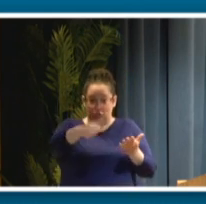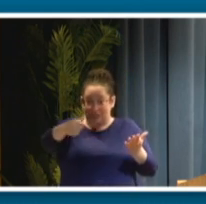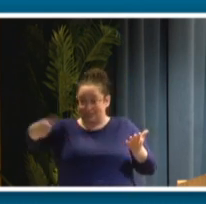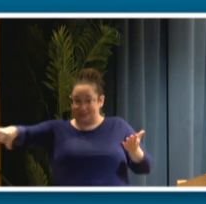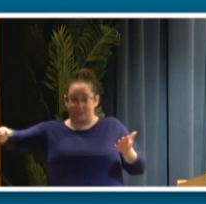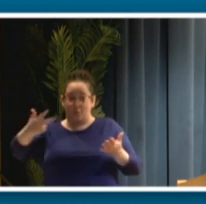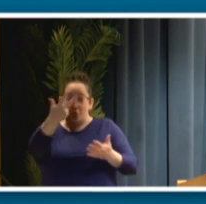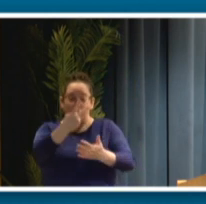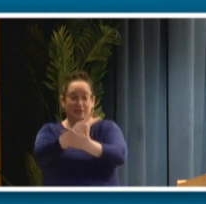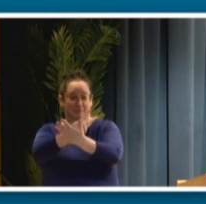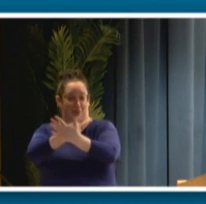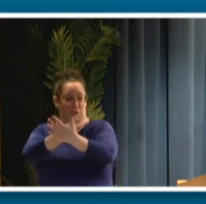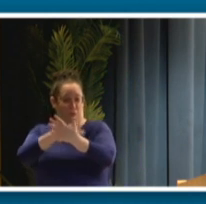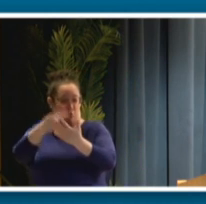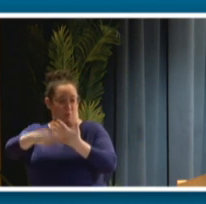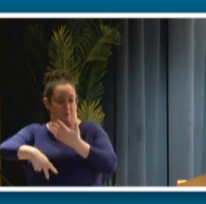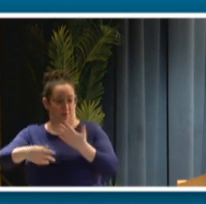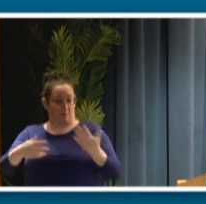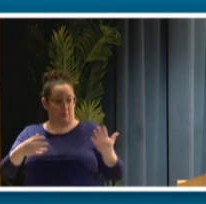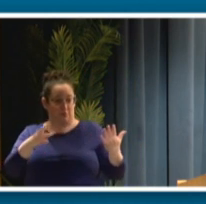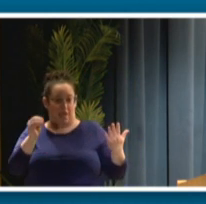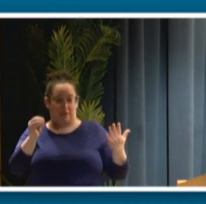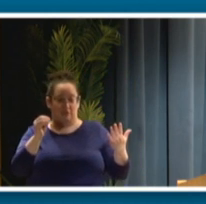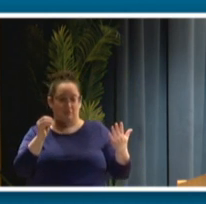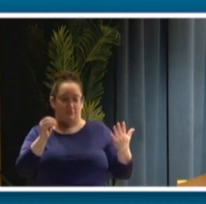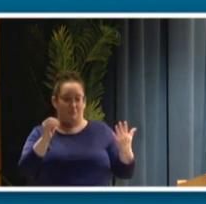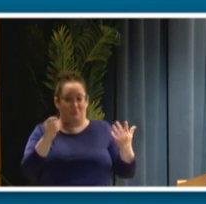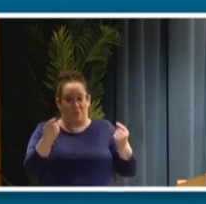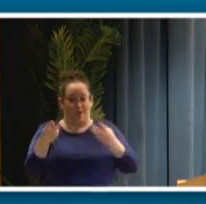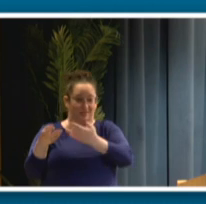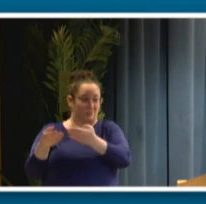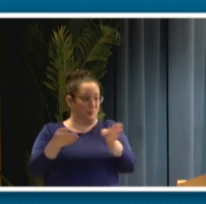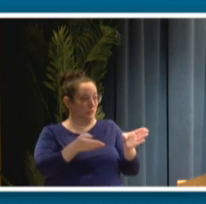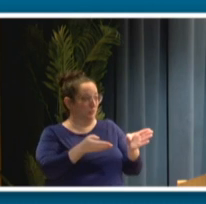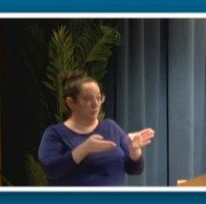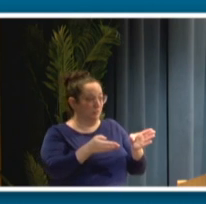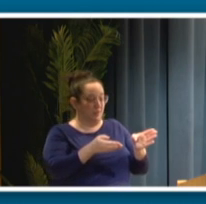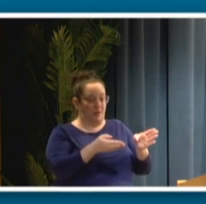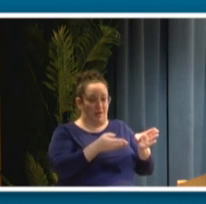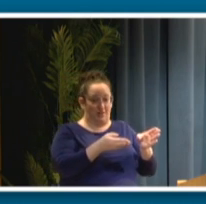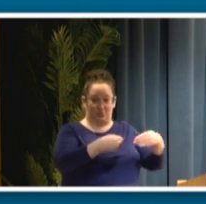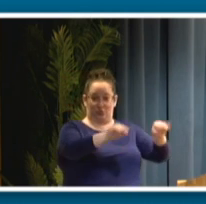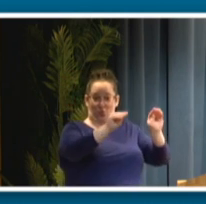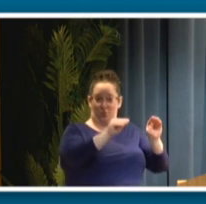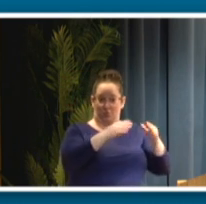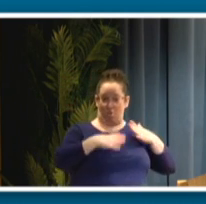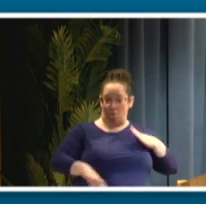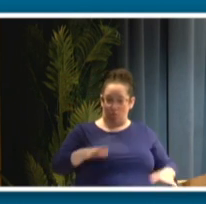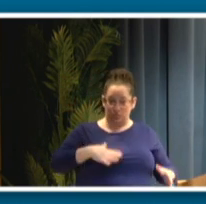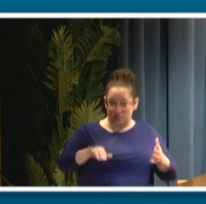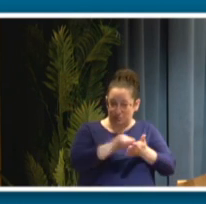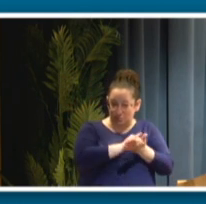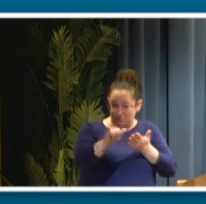job in a clothing store, and sort of that's what I did for a very long time. I sold clothes in New York City.